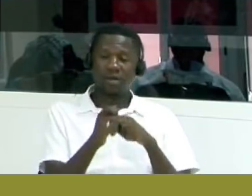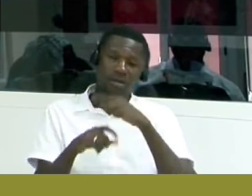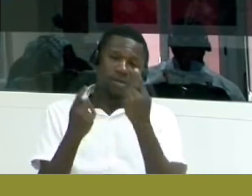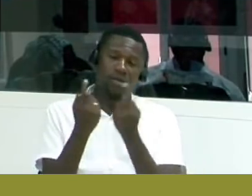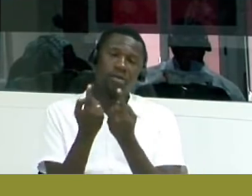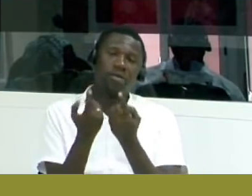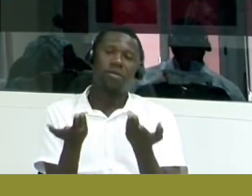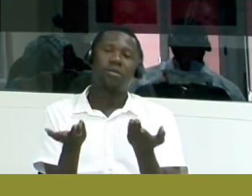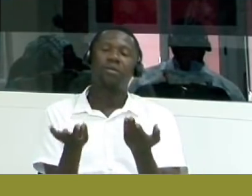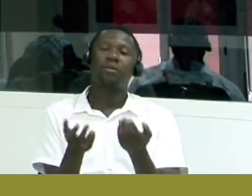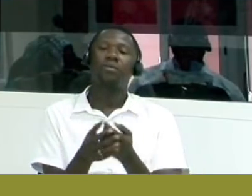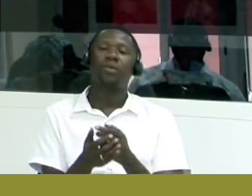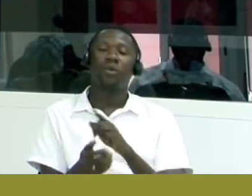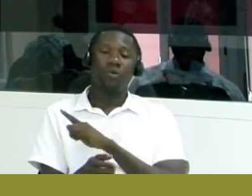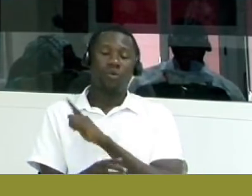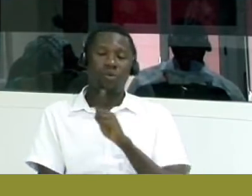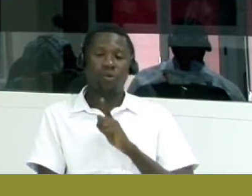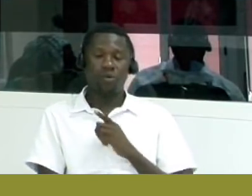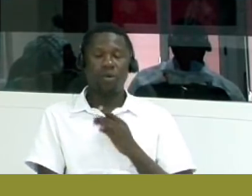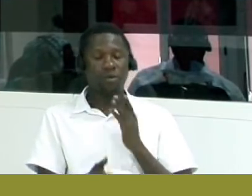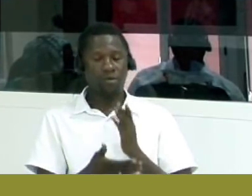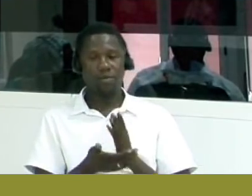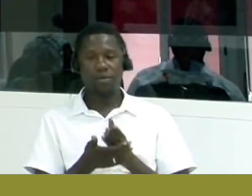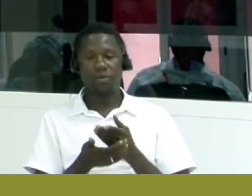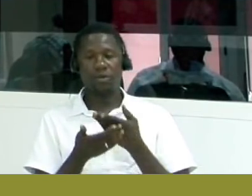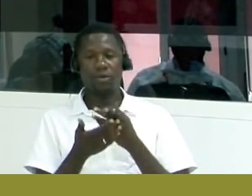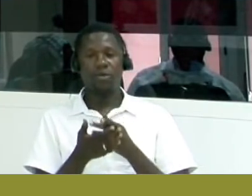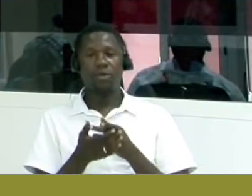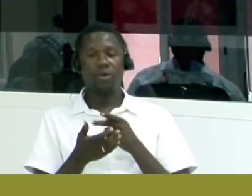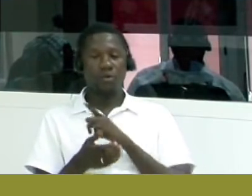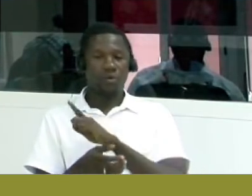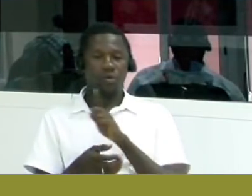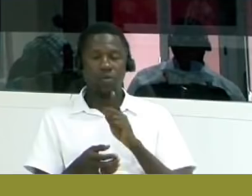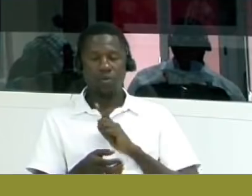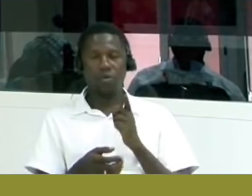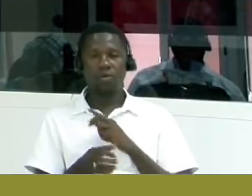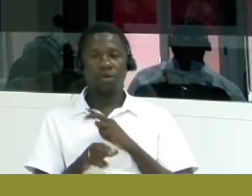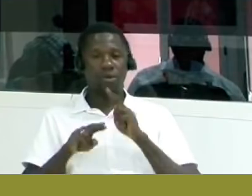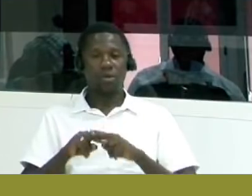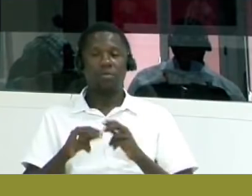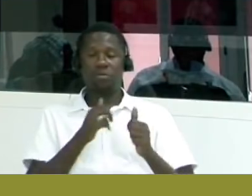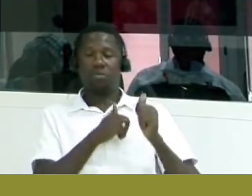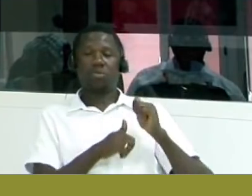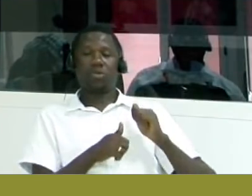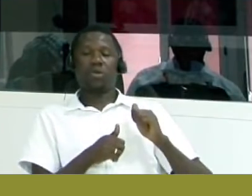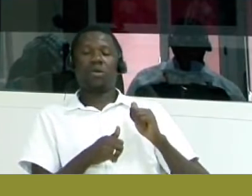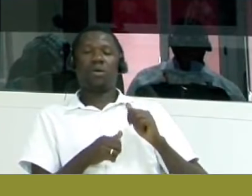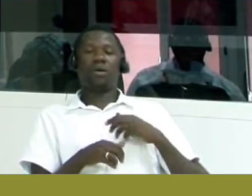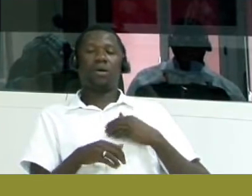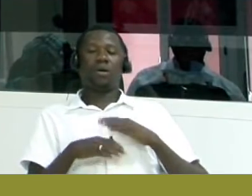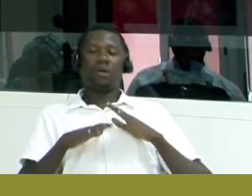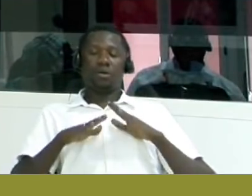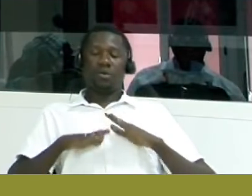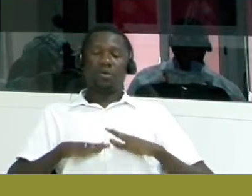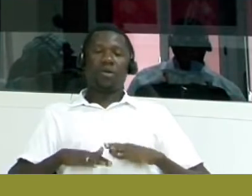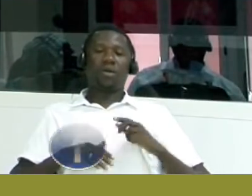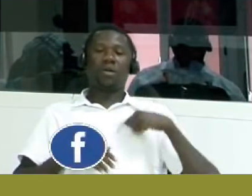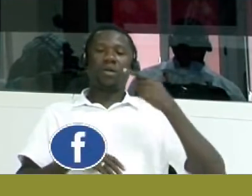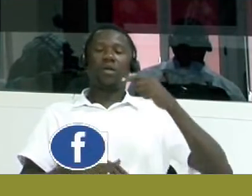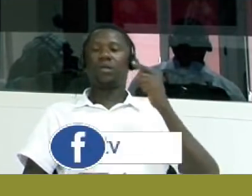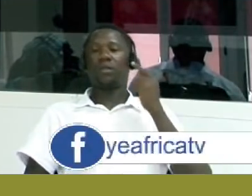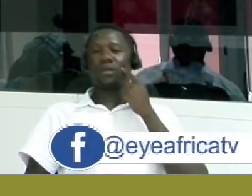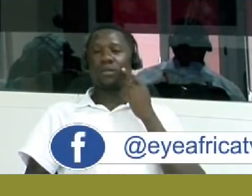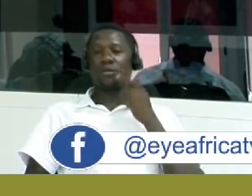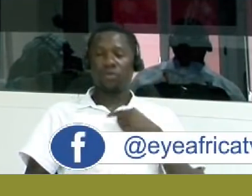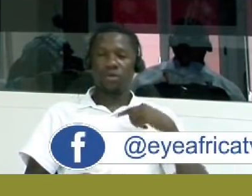equipment. We assured them that we will not sit back and that the following day we